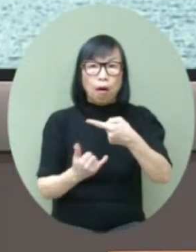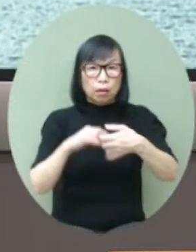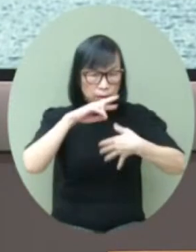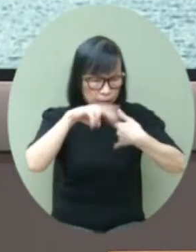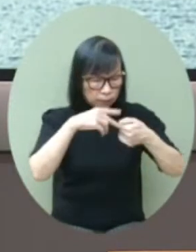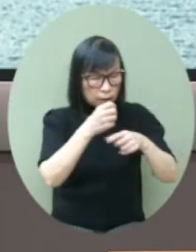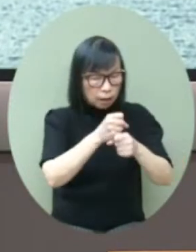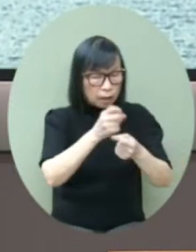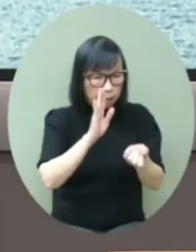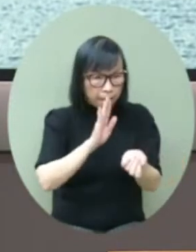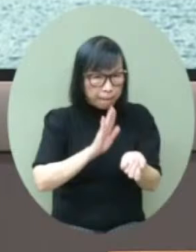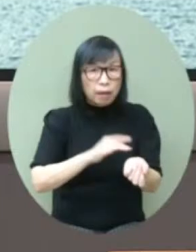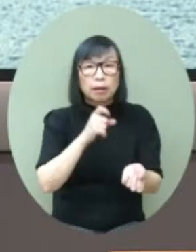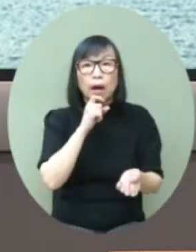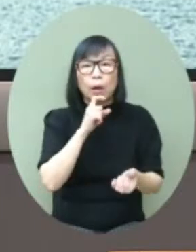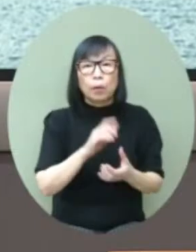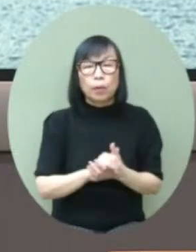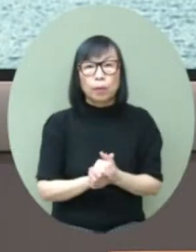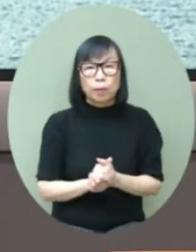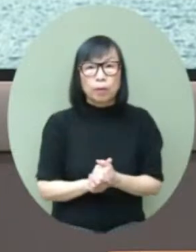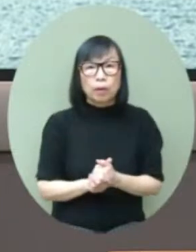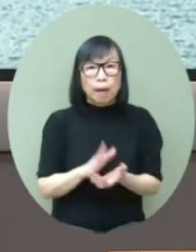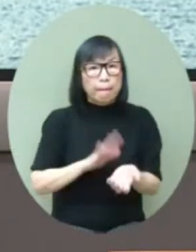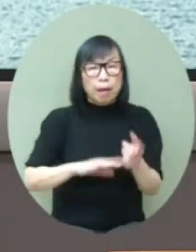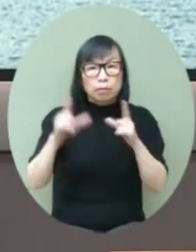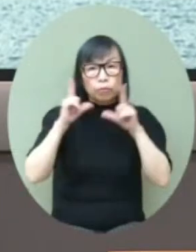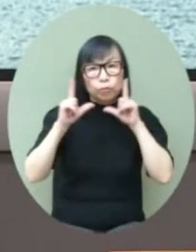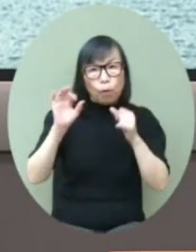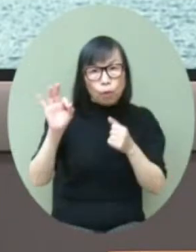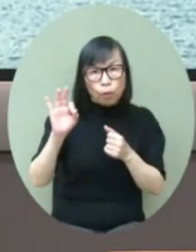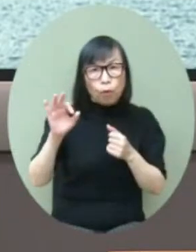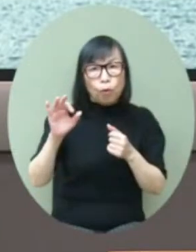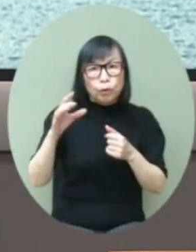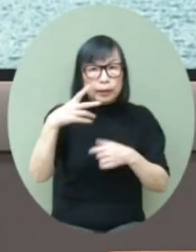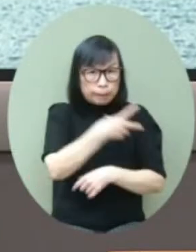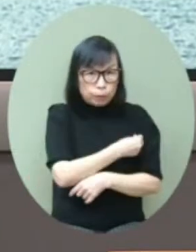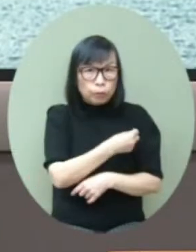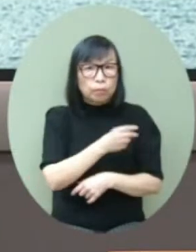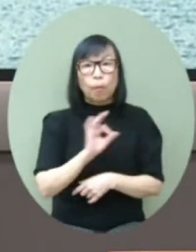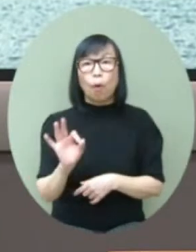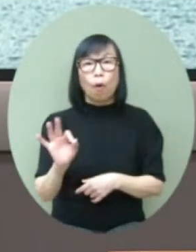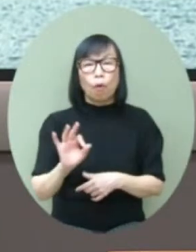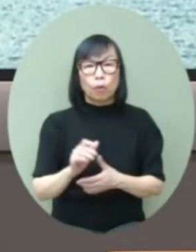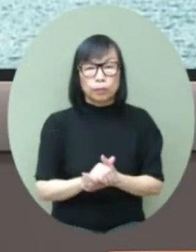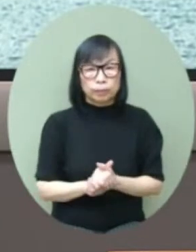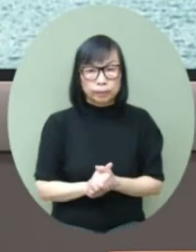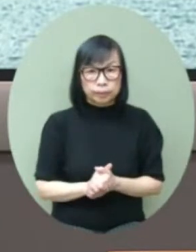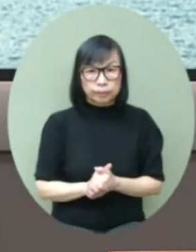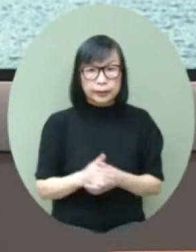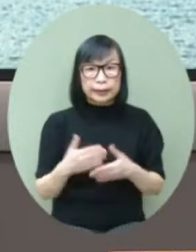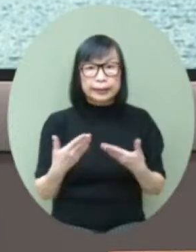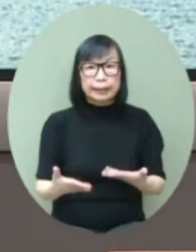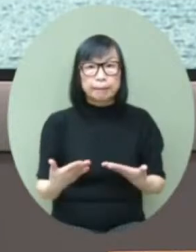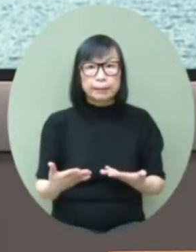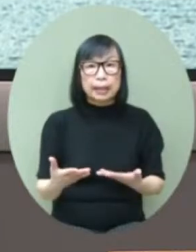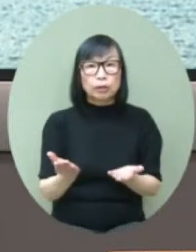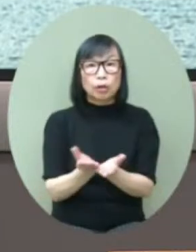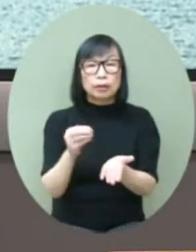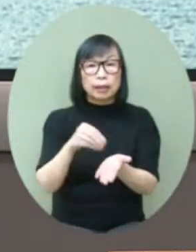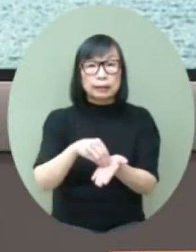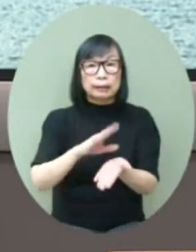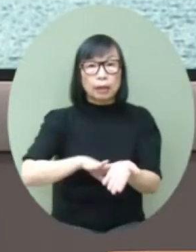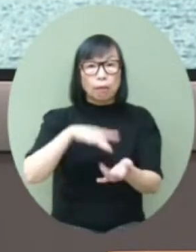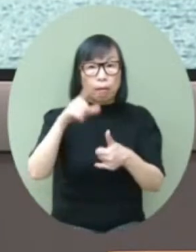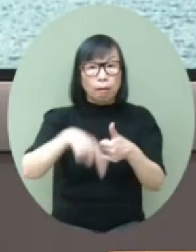the results, she's now proven to be positive on the 6th of January.